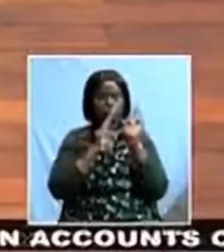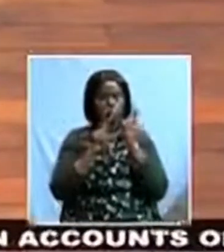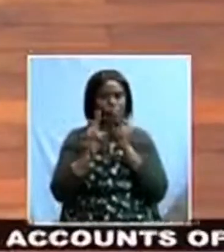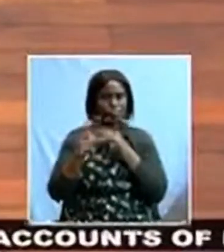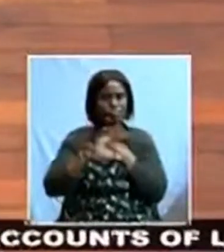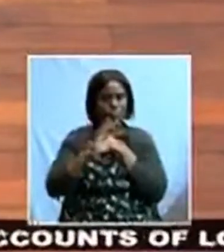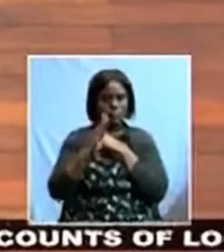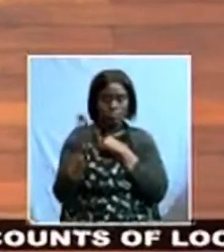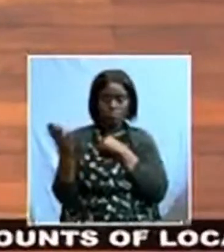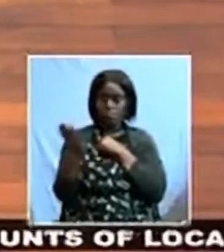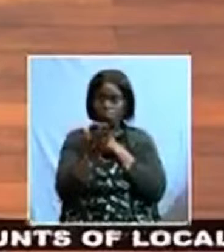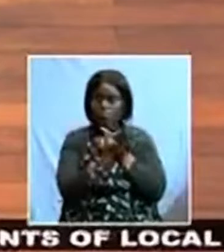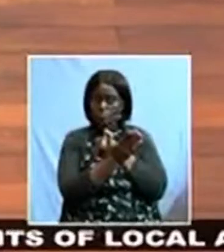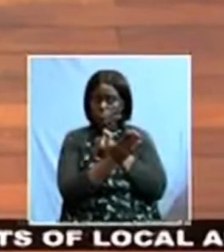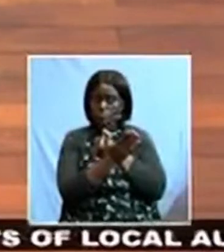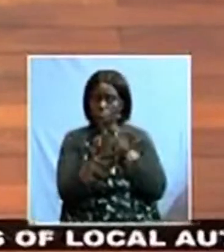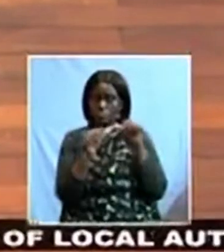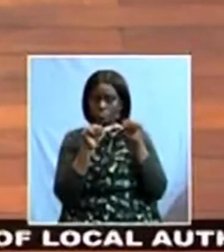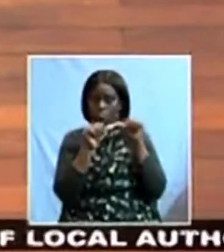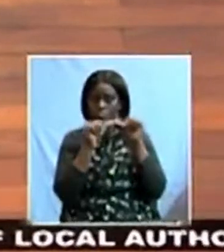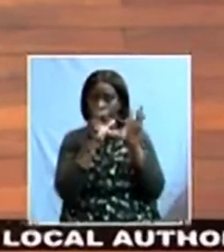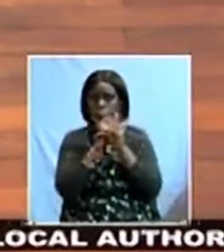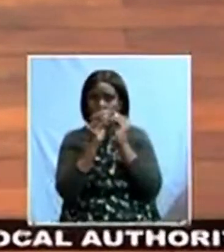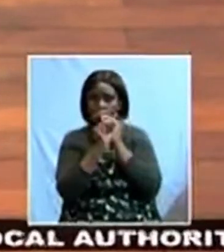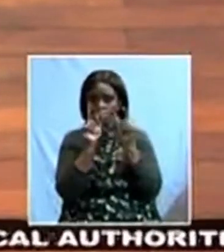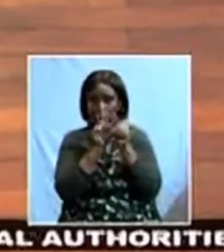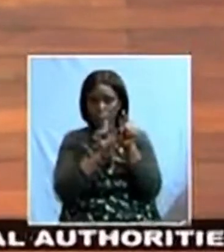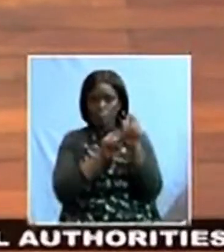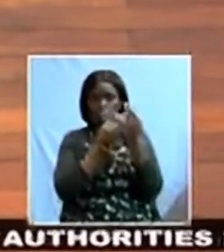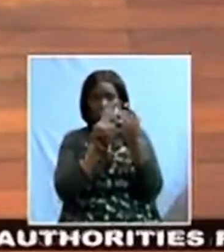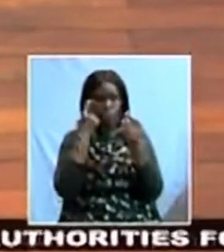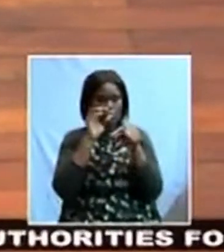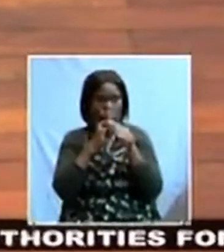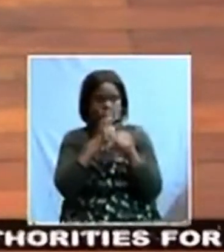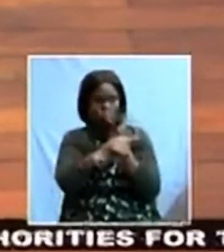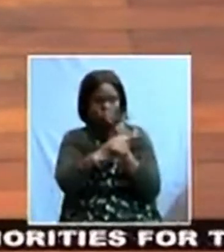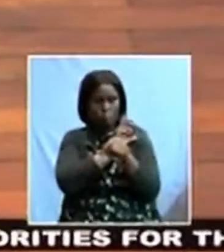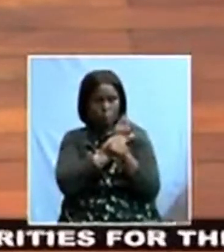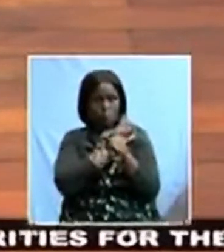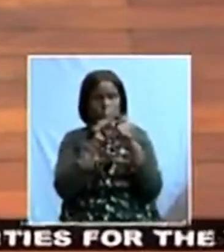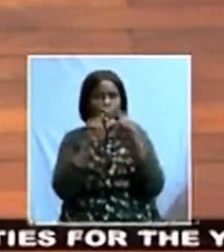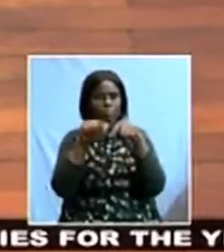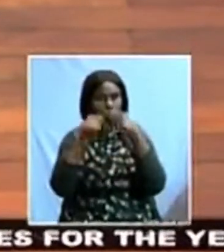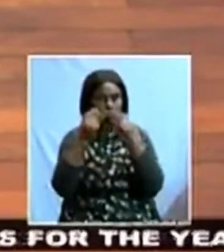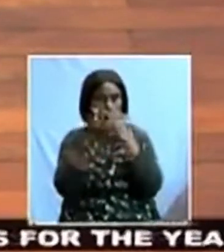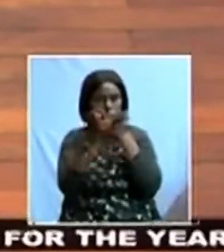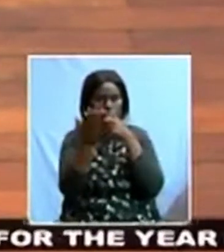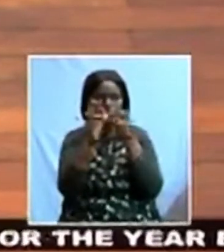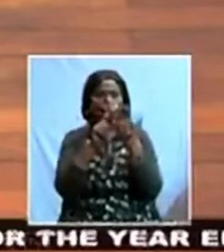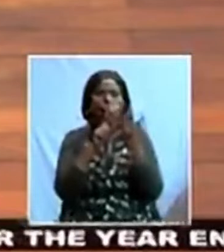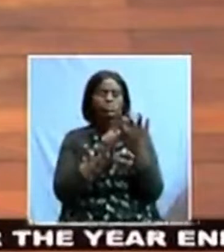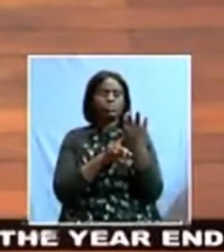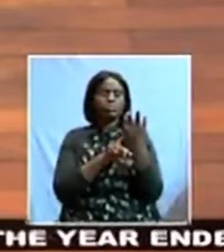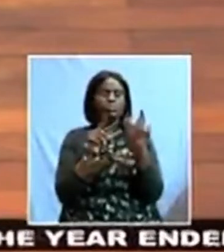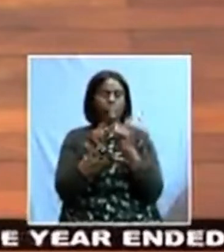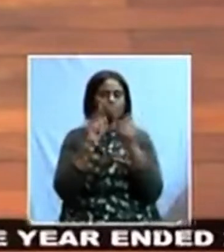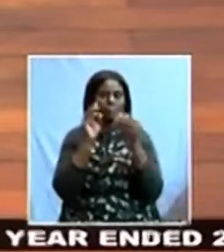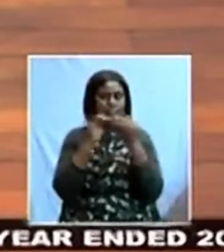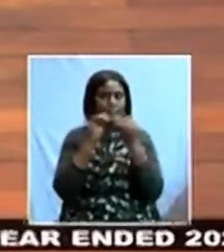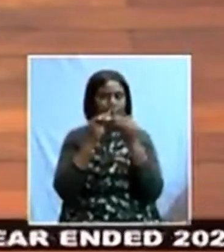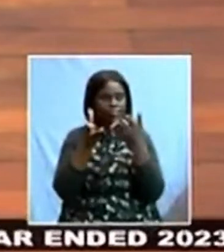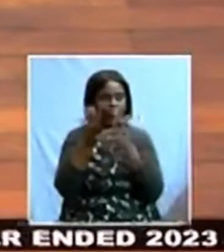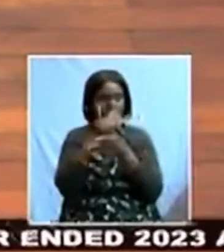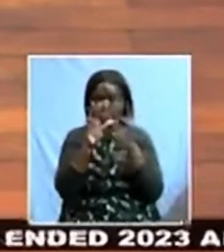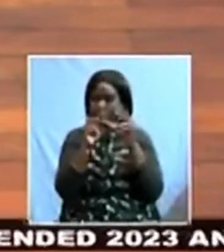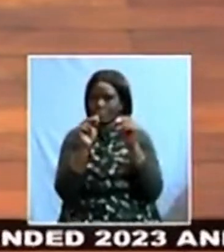that these are still missing and they are waiting on the police to give them a report and no recovery has been